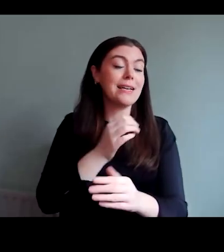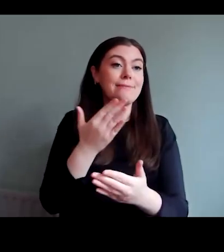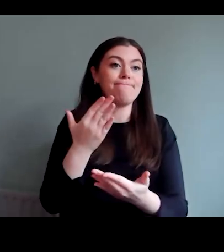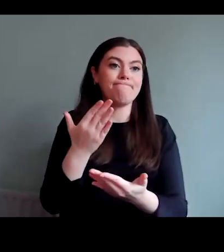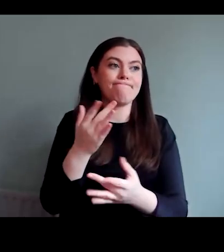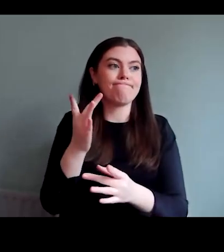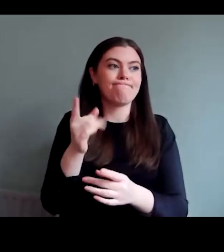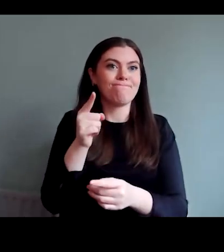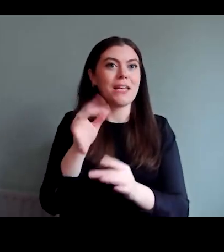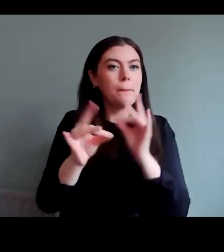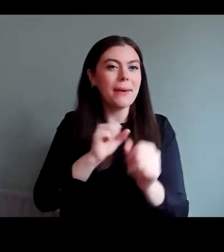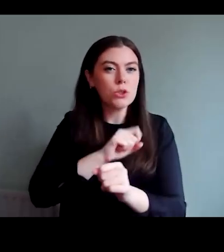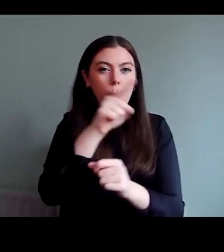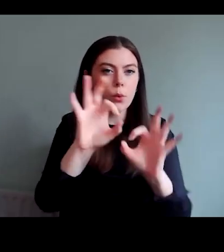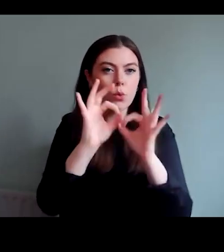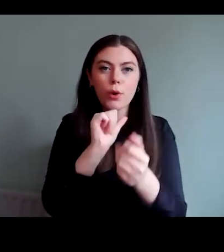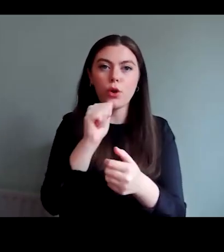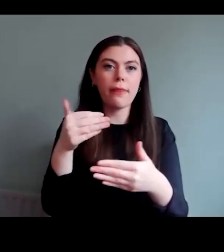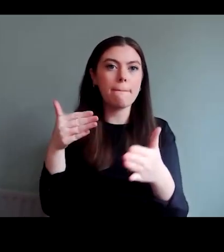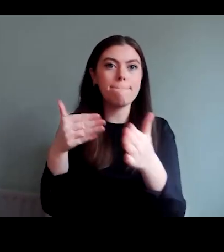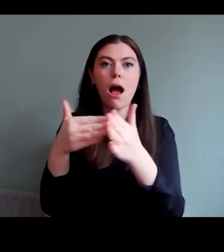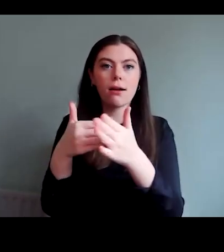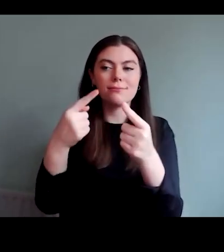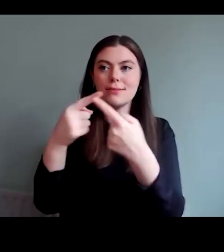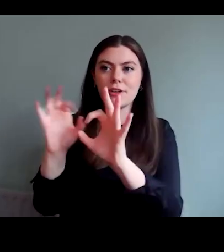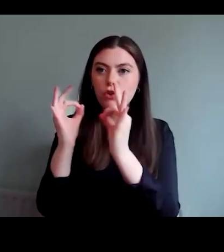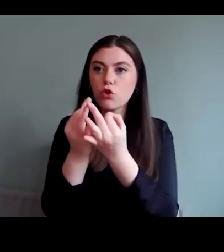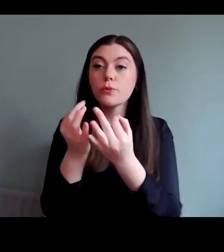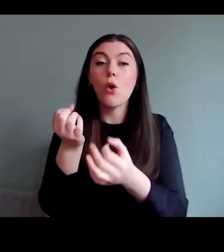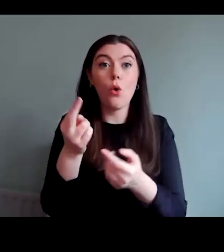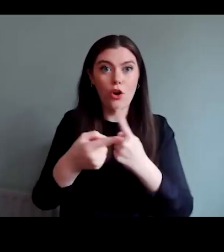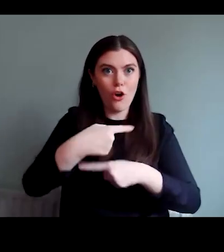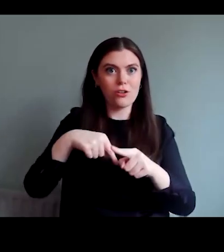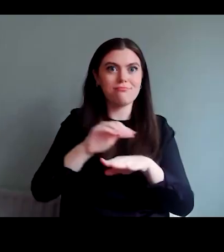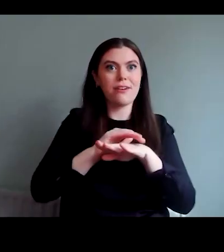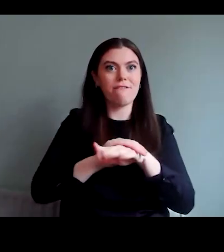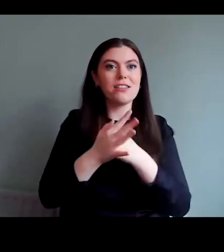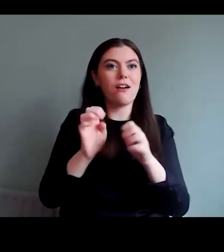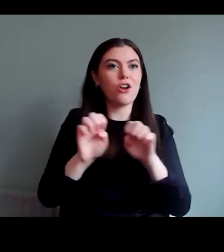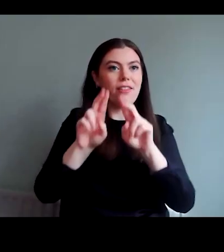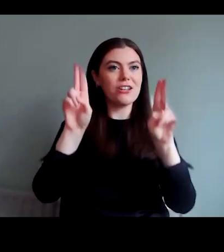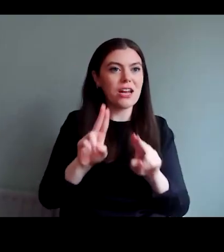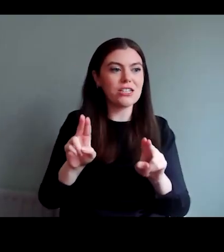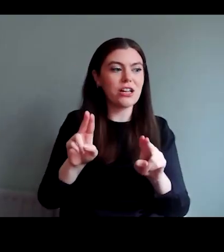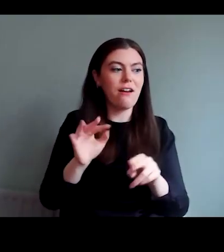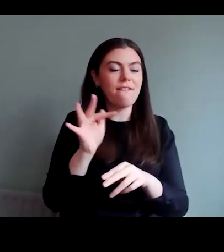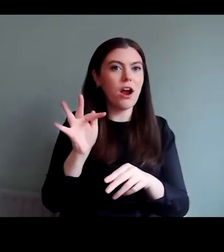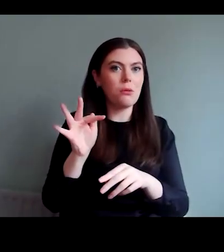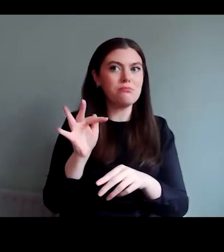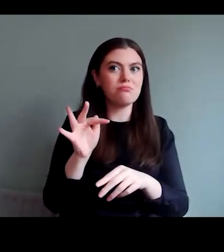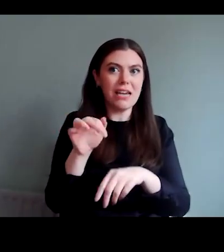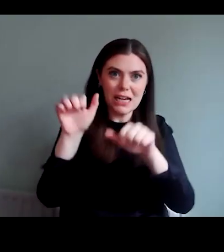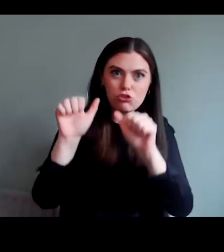to be blocking other groups or Friends of the Earth International from supporting, from signing on, and being able